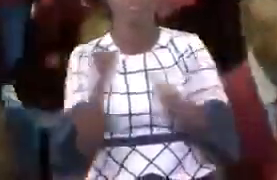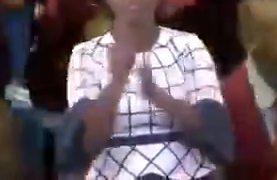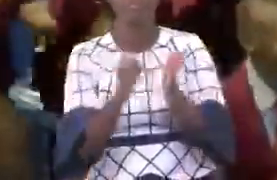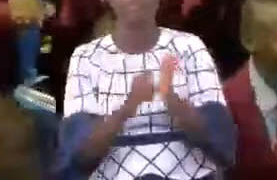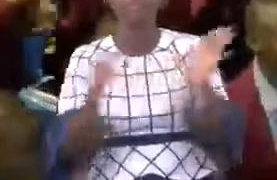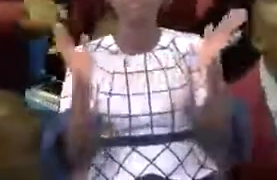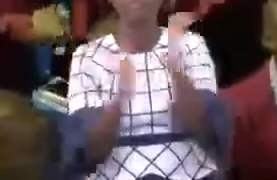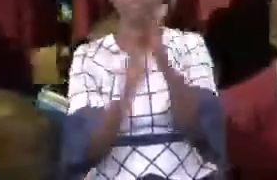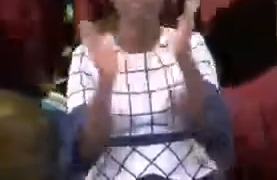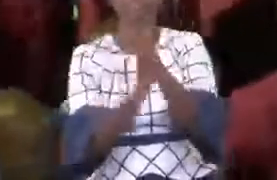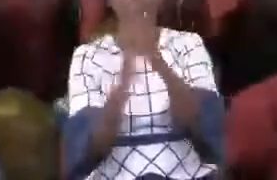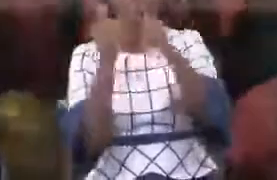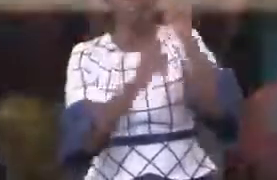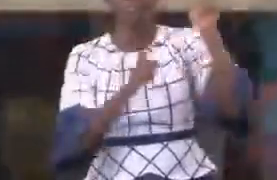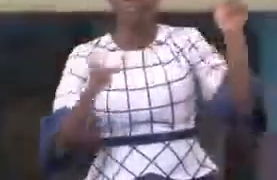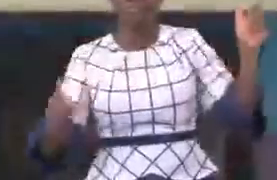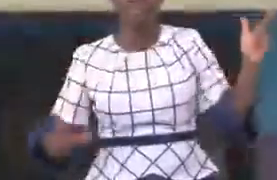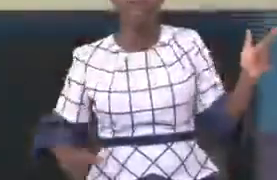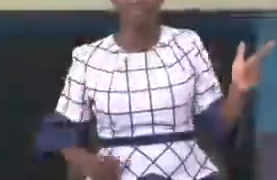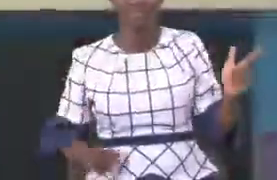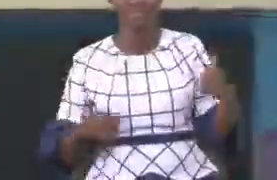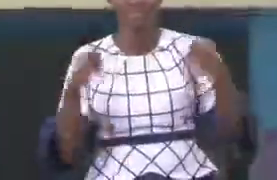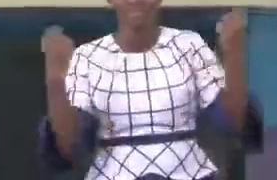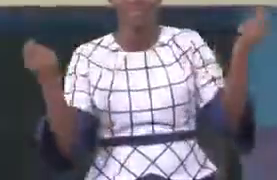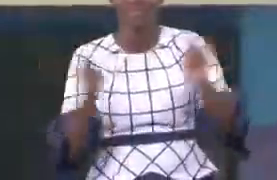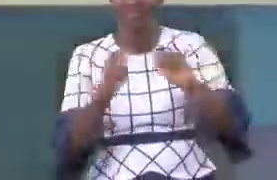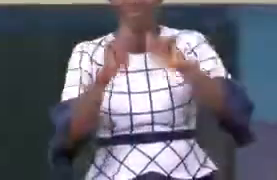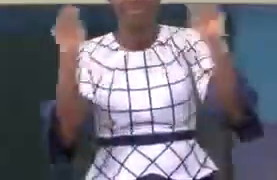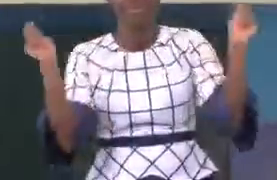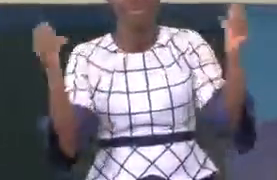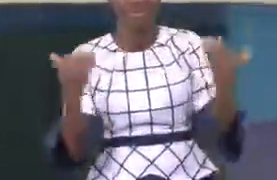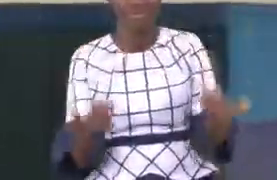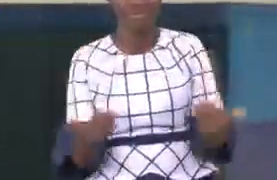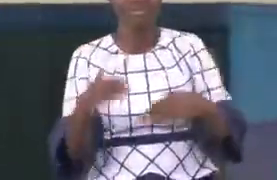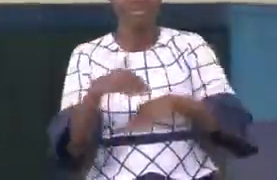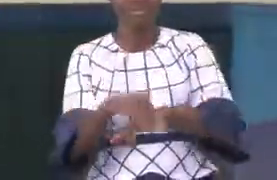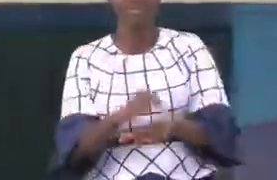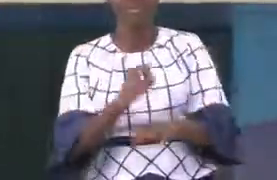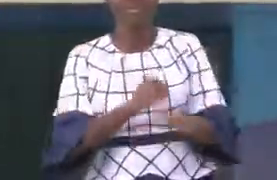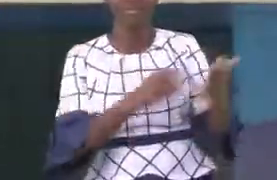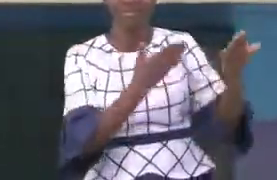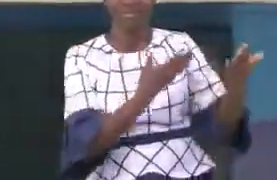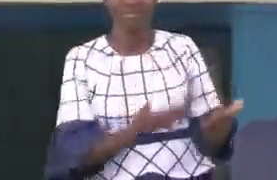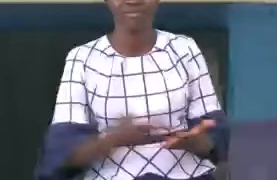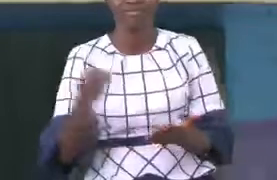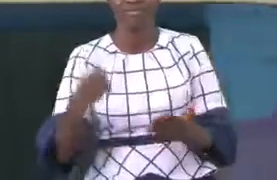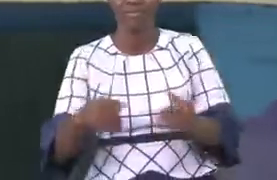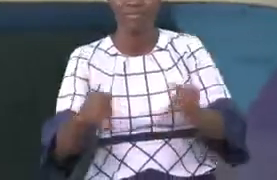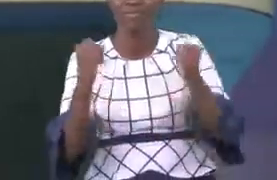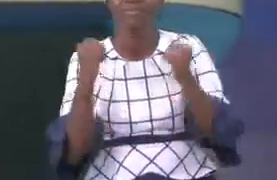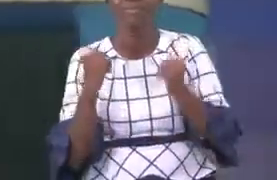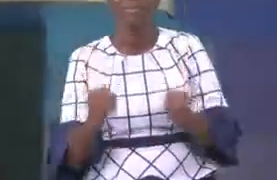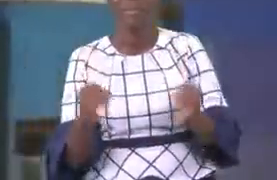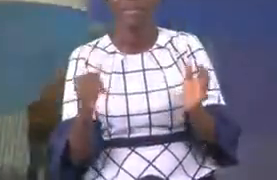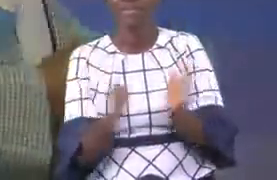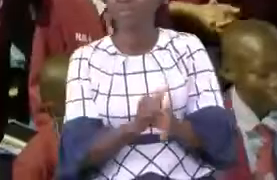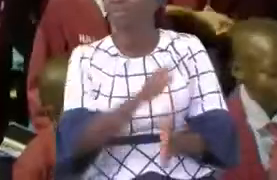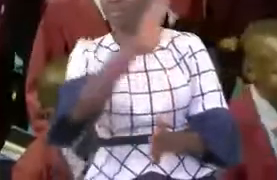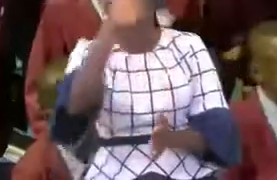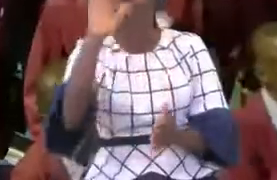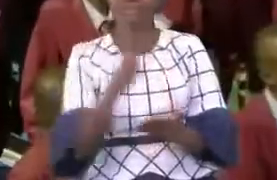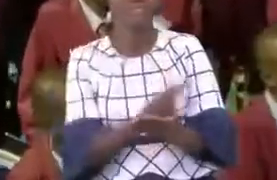Tonight, I bring the power that never fails to every one of you.